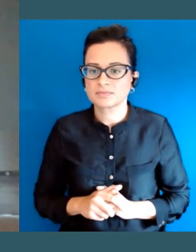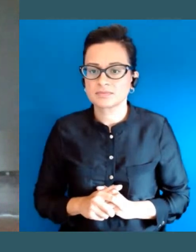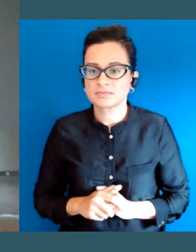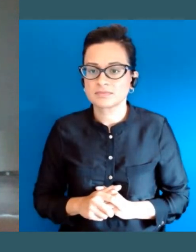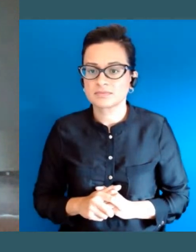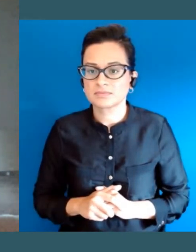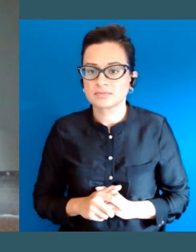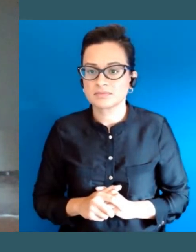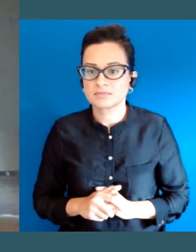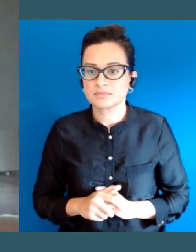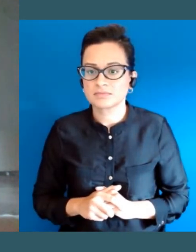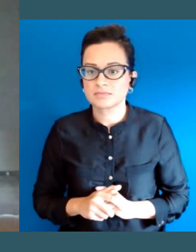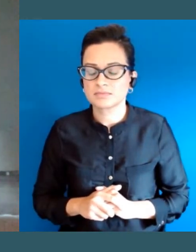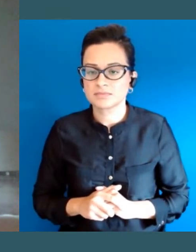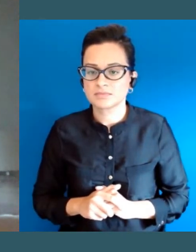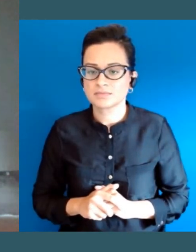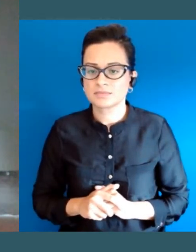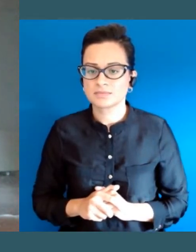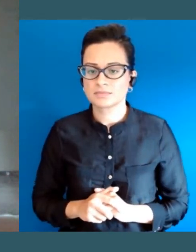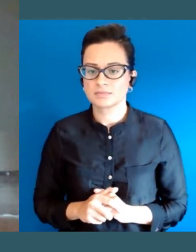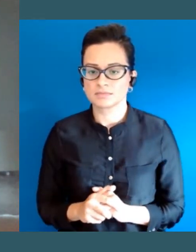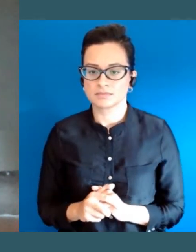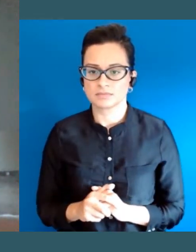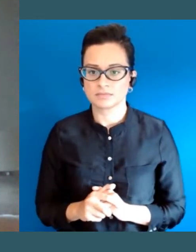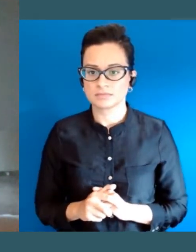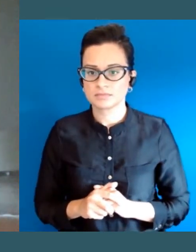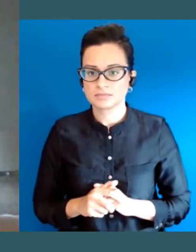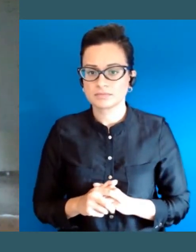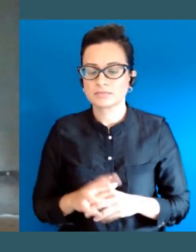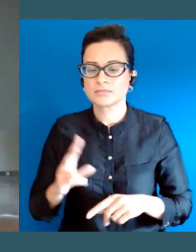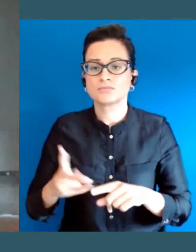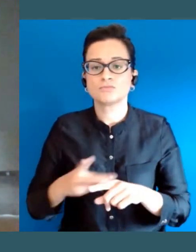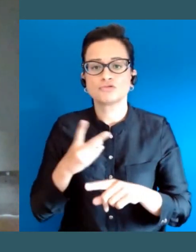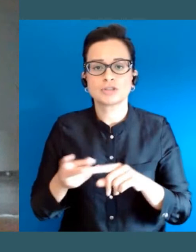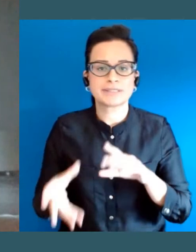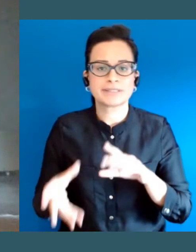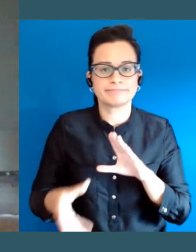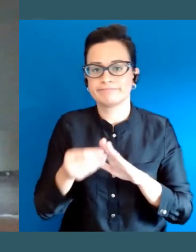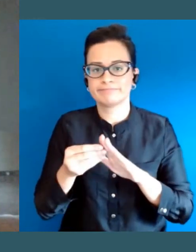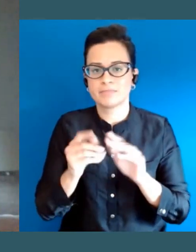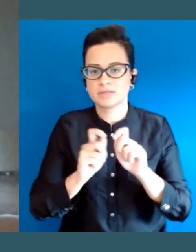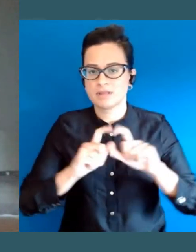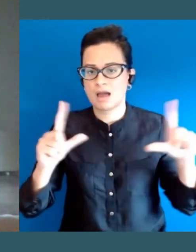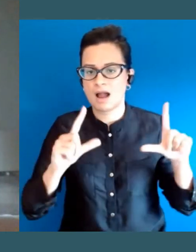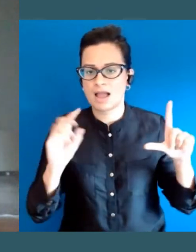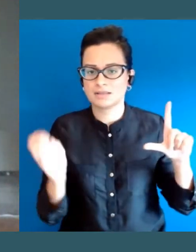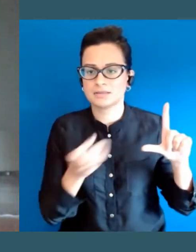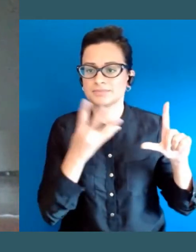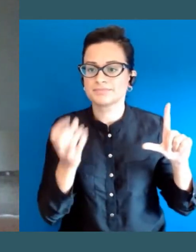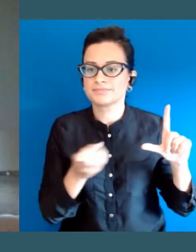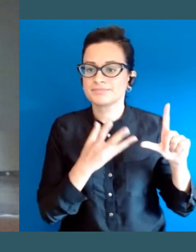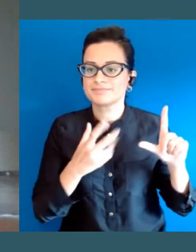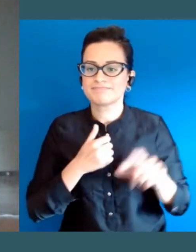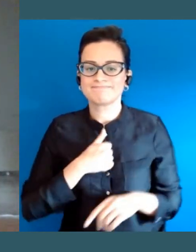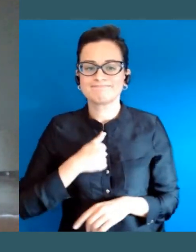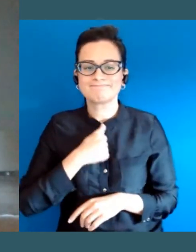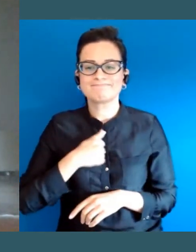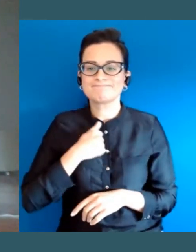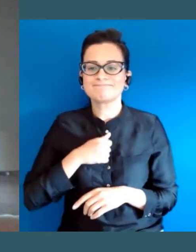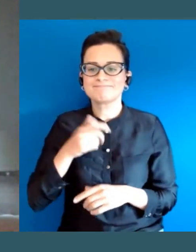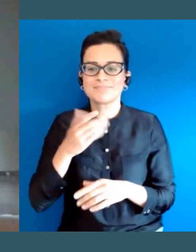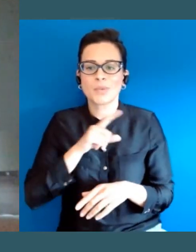What I'll do is I'll just reload my slides up. See, I don't know why it's... I do apologise. I don't know why it's not working.